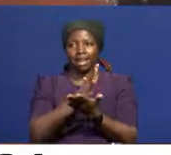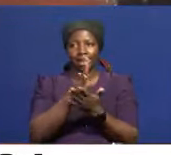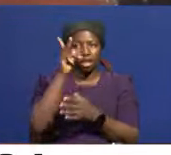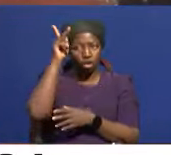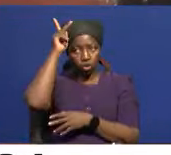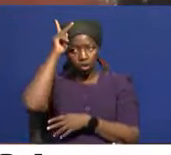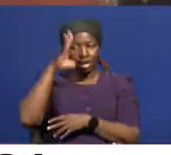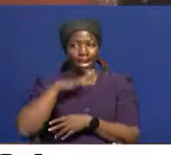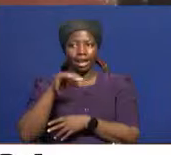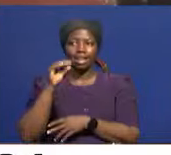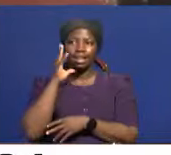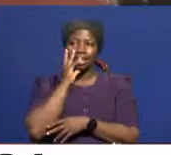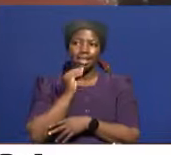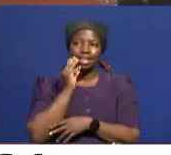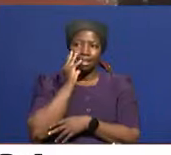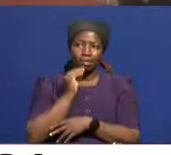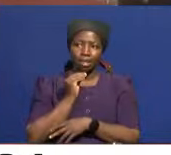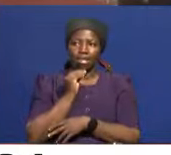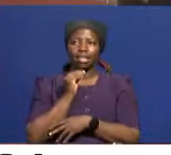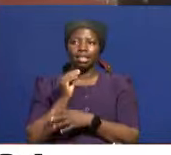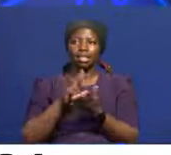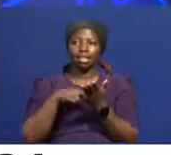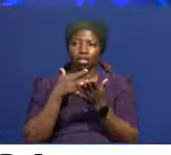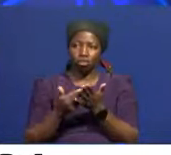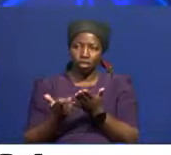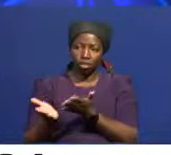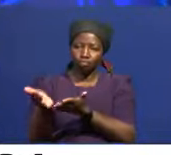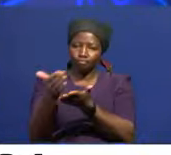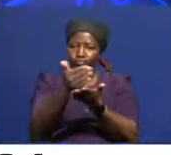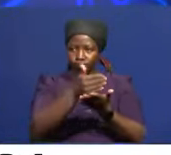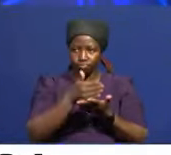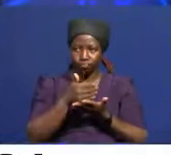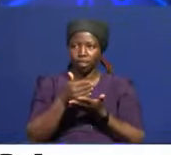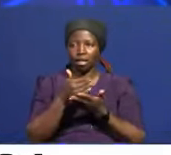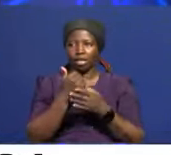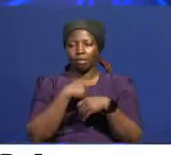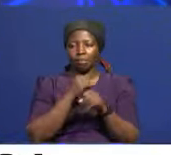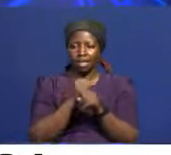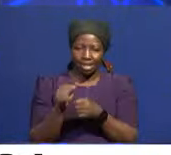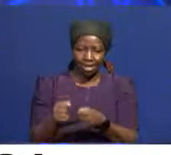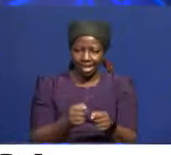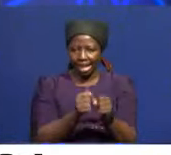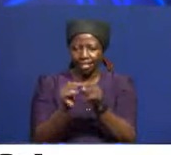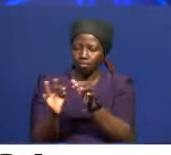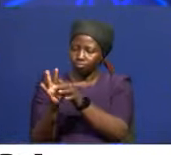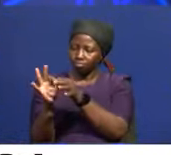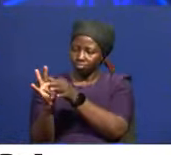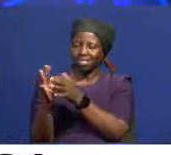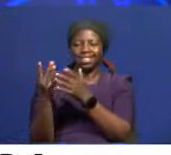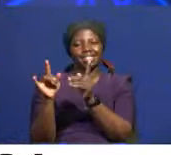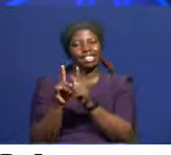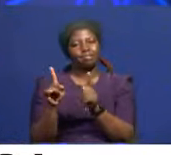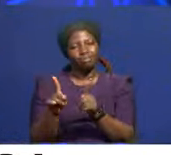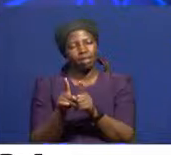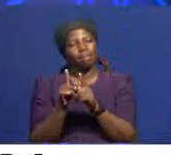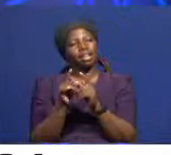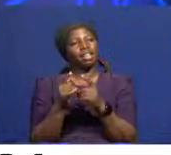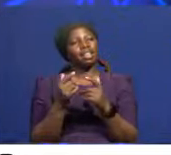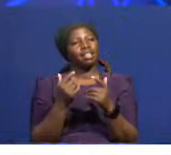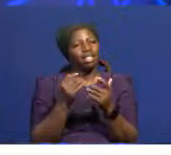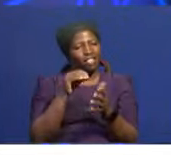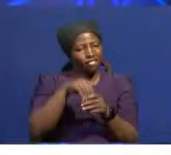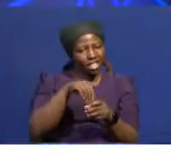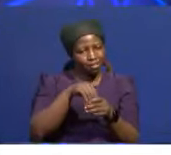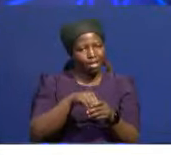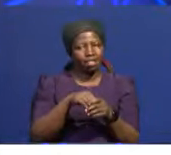and experiences, pooling resources, harmonizing strategies, aligning investments, and working